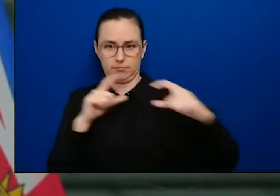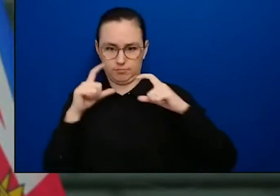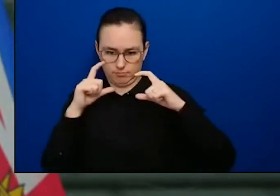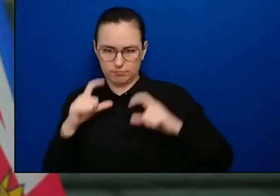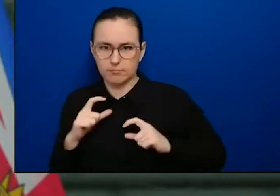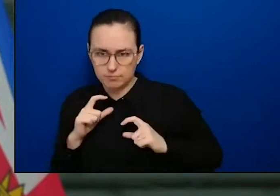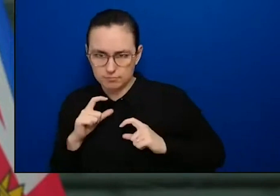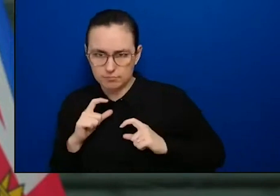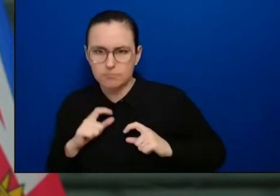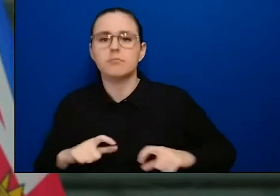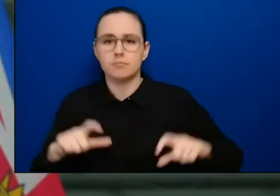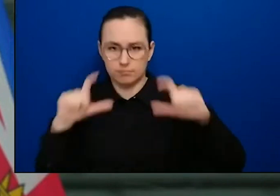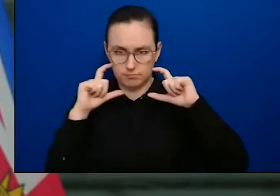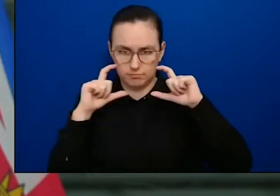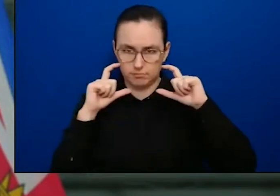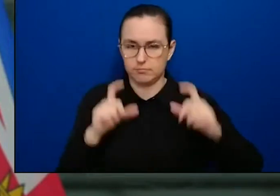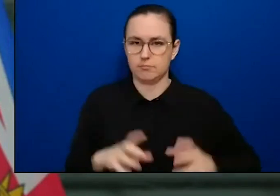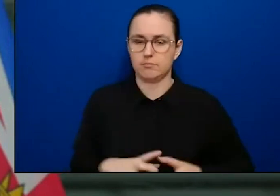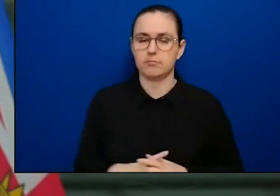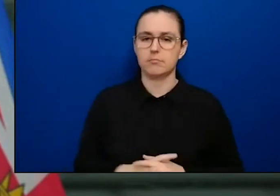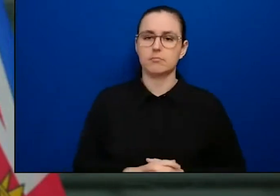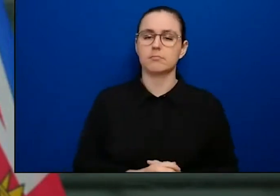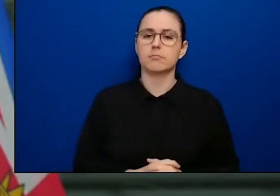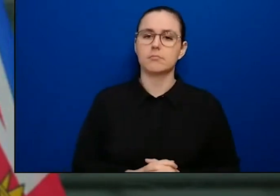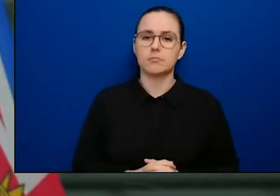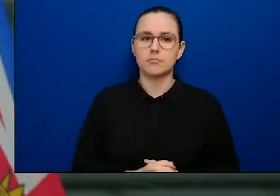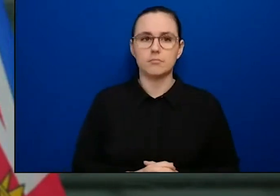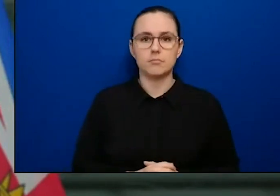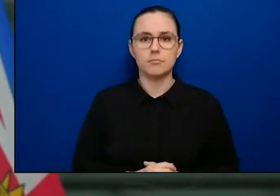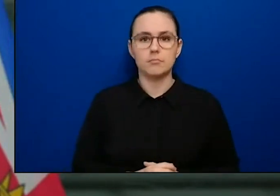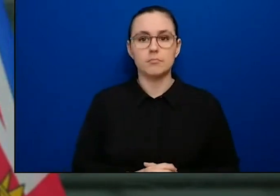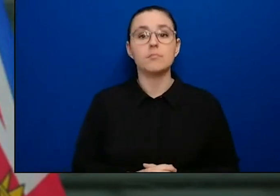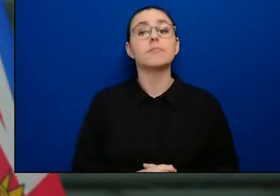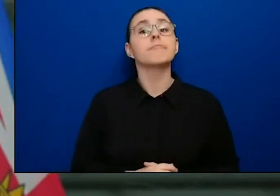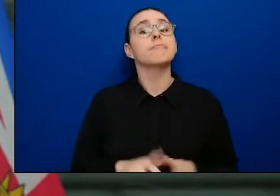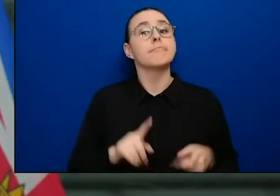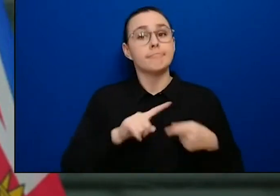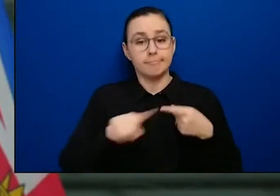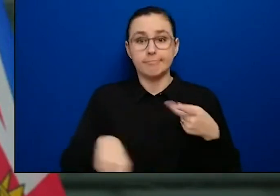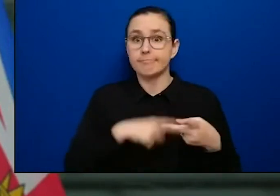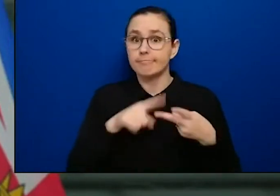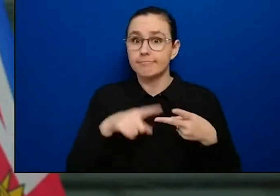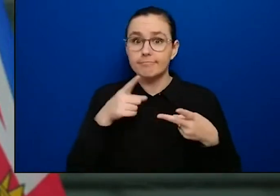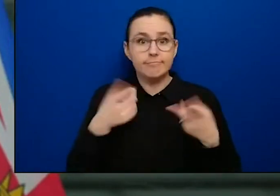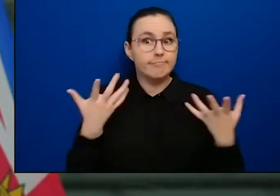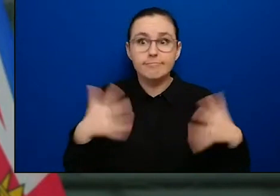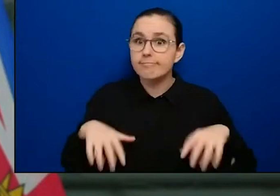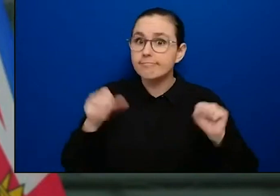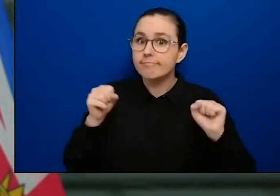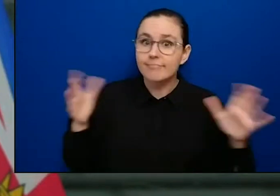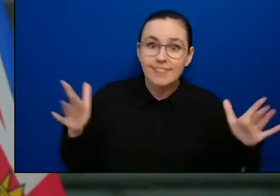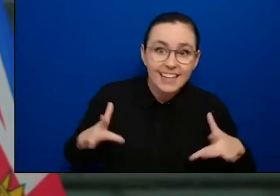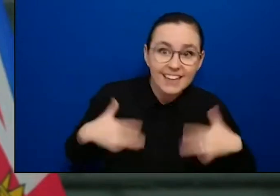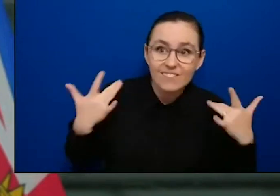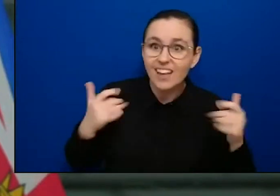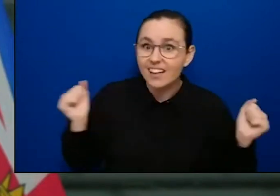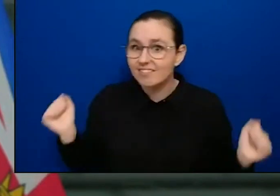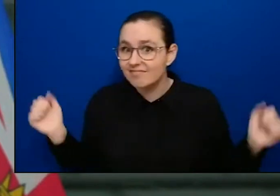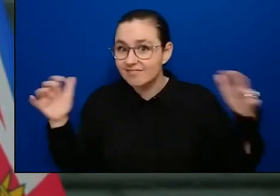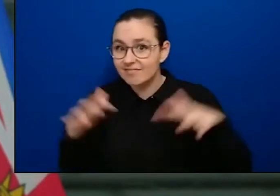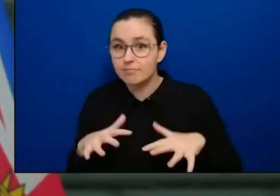As well, I am adding to our events and gathering orders a requirement that worship services must be limited